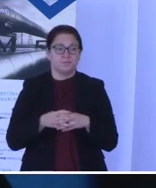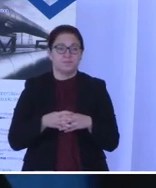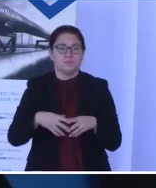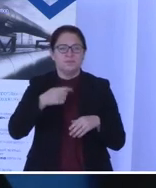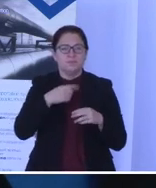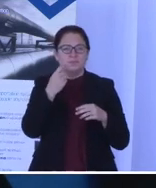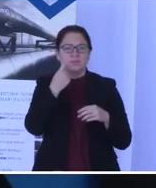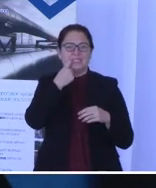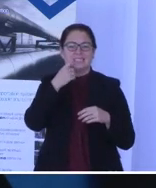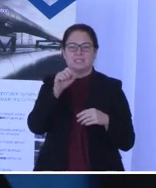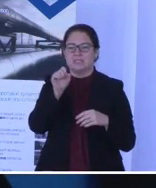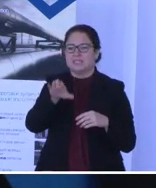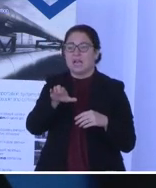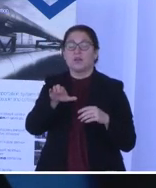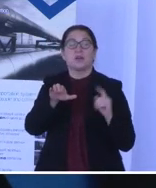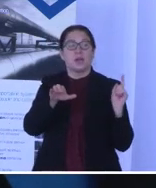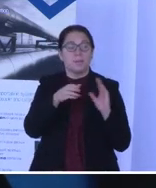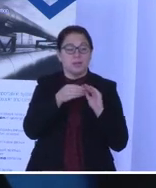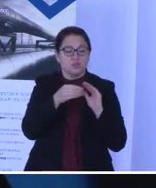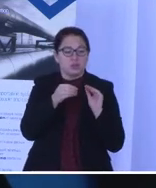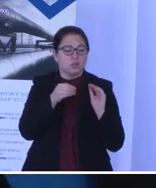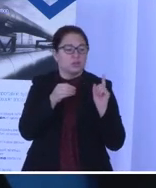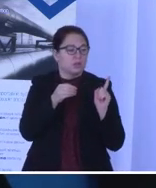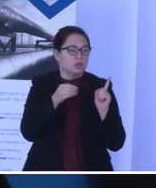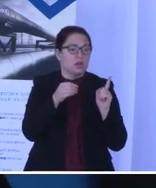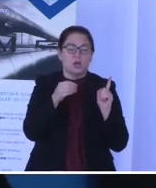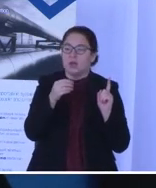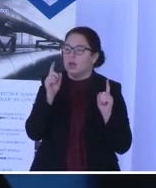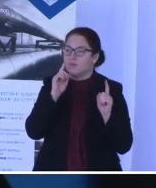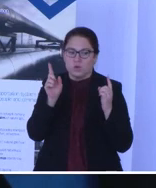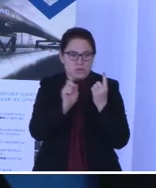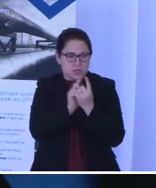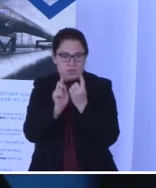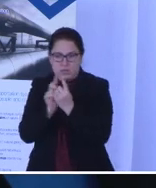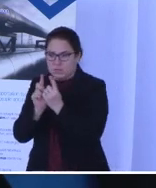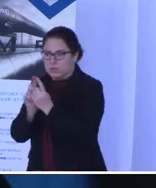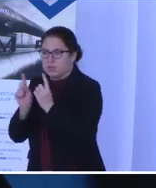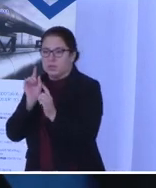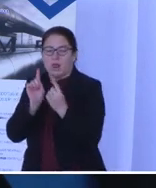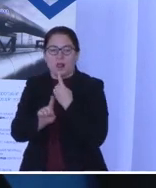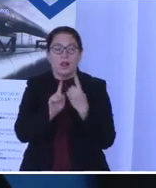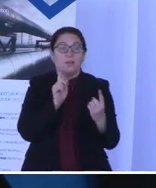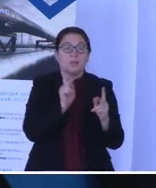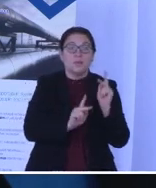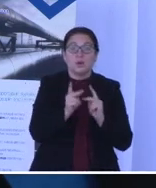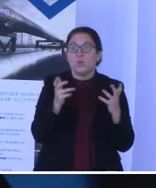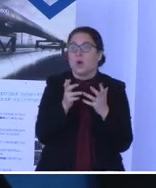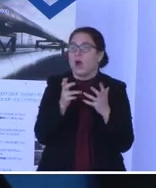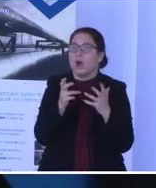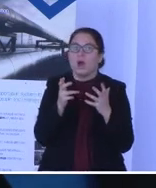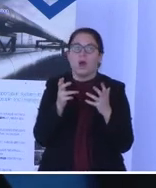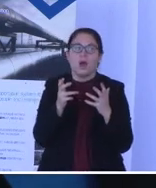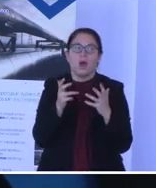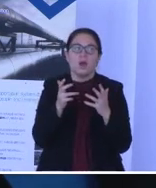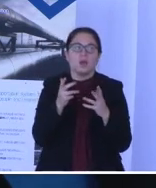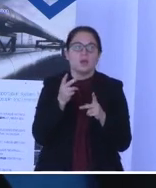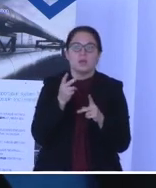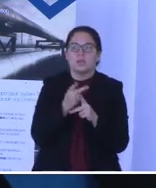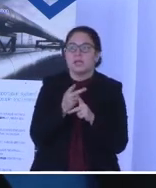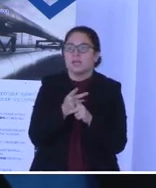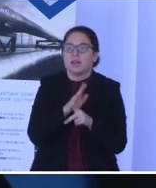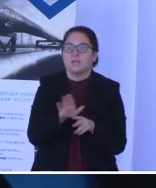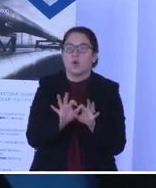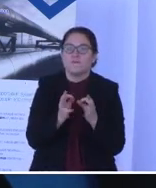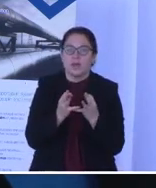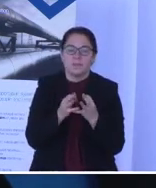said. Everybody that I encountered on that day, their focus was certainly take care of the families